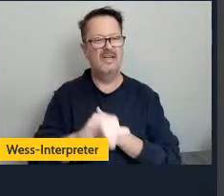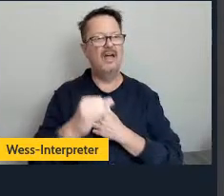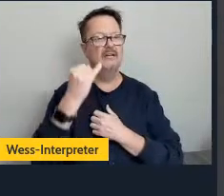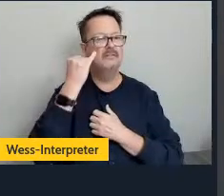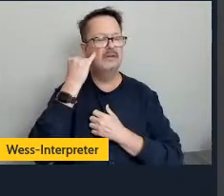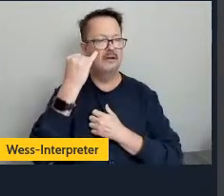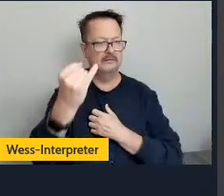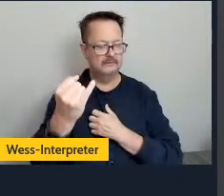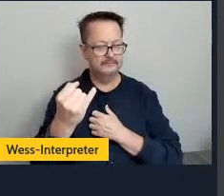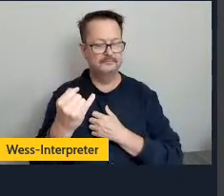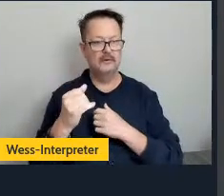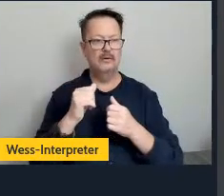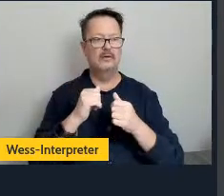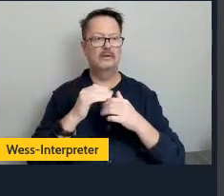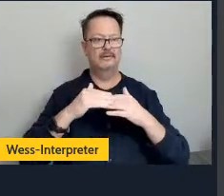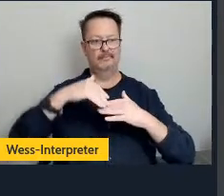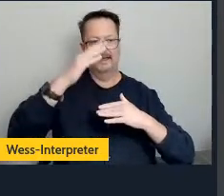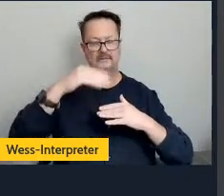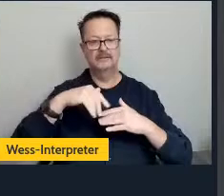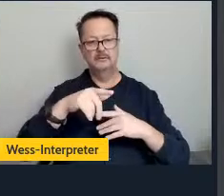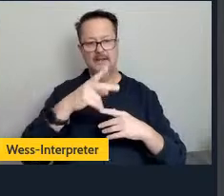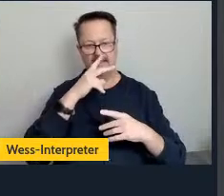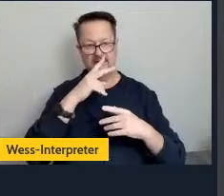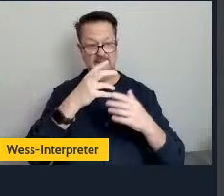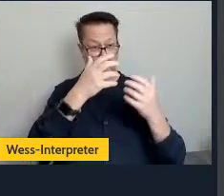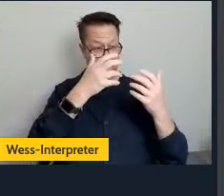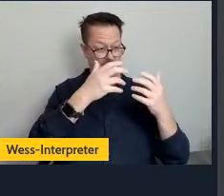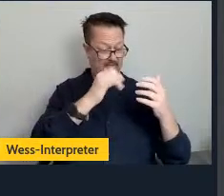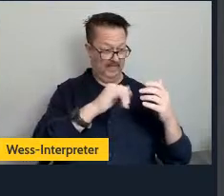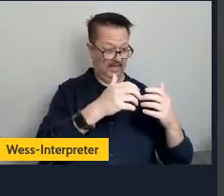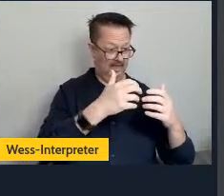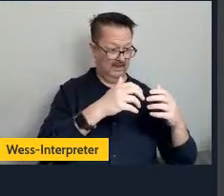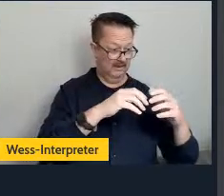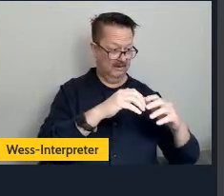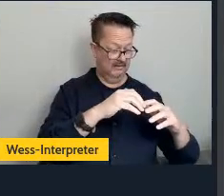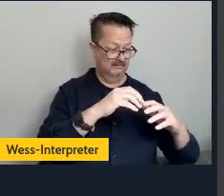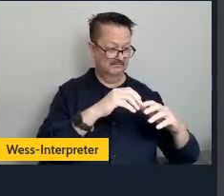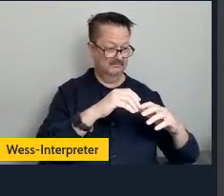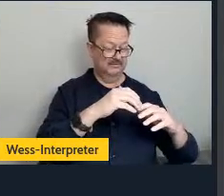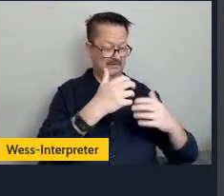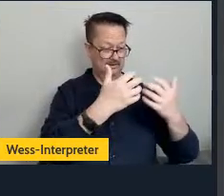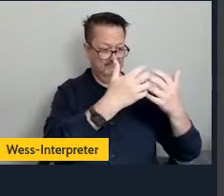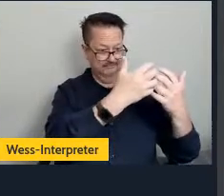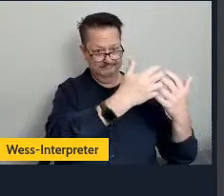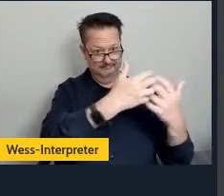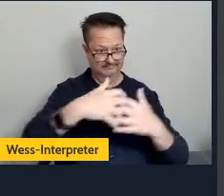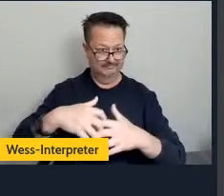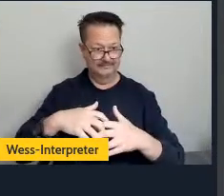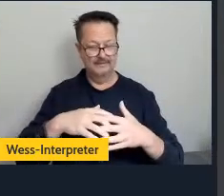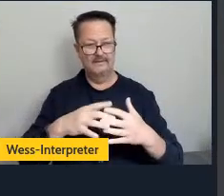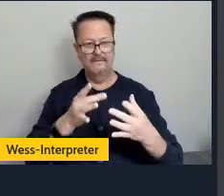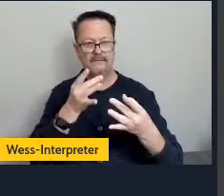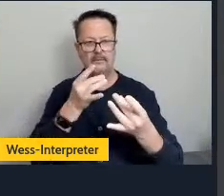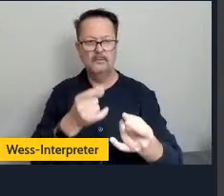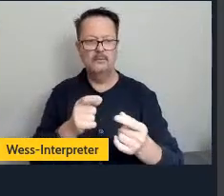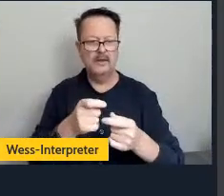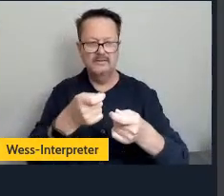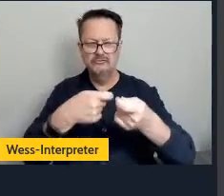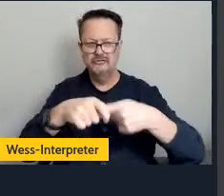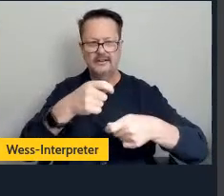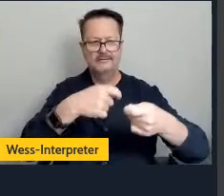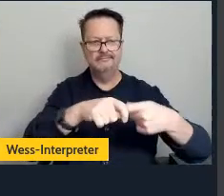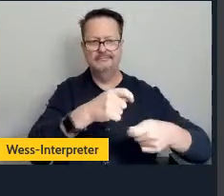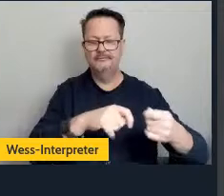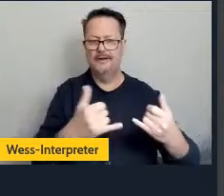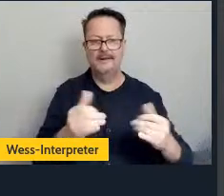as you can see, the interface is fluent, so you can just chain the method calls. And as of now, there is no